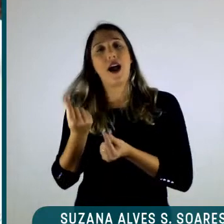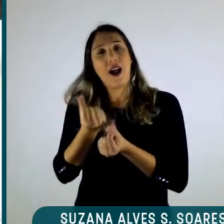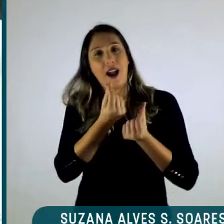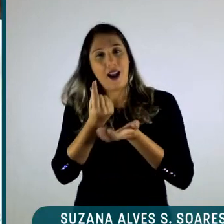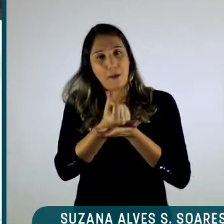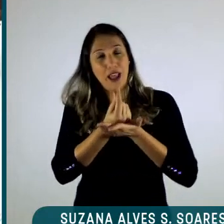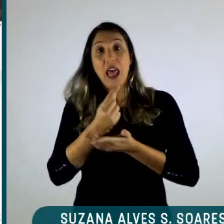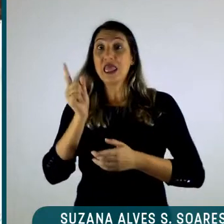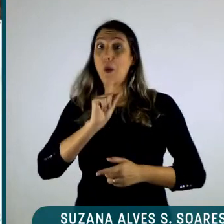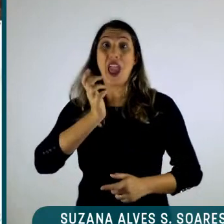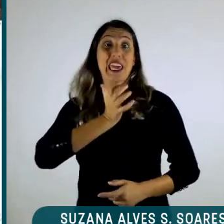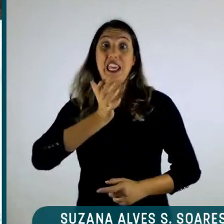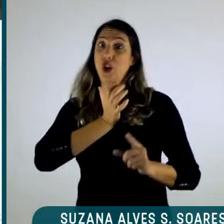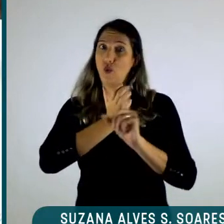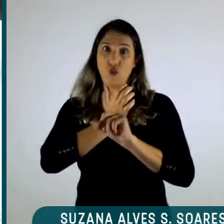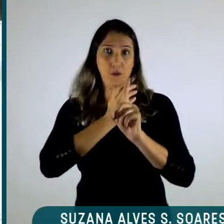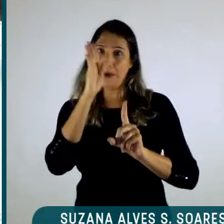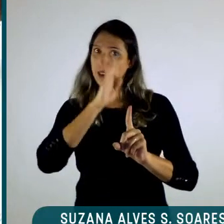are the only